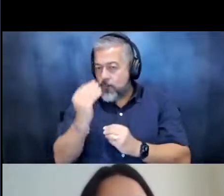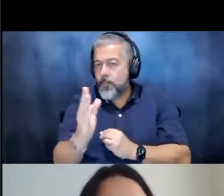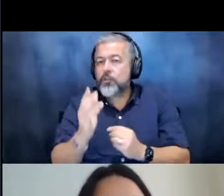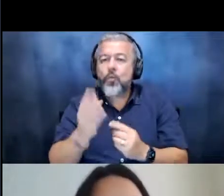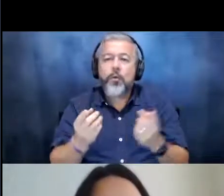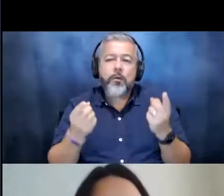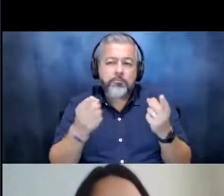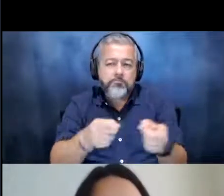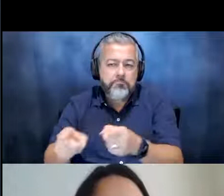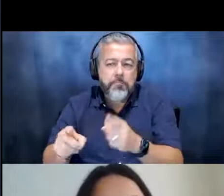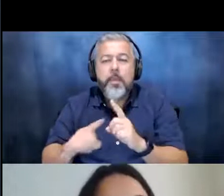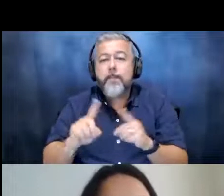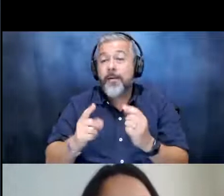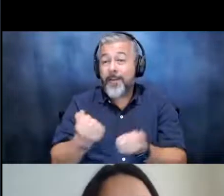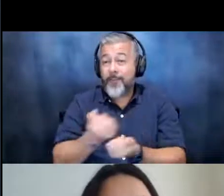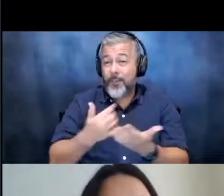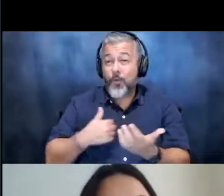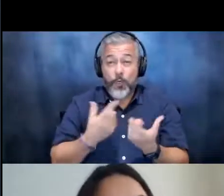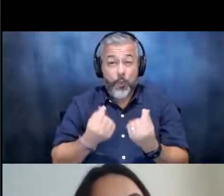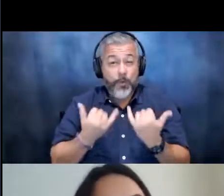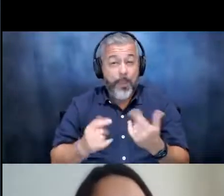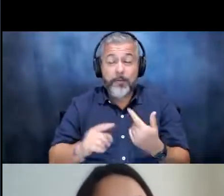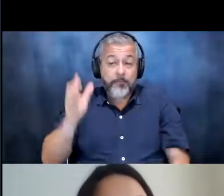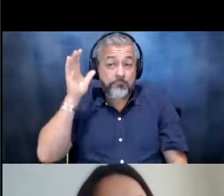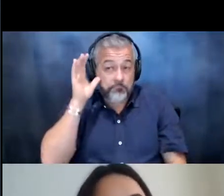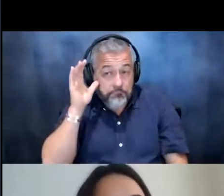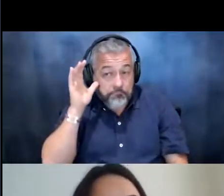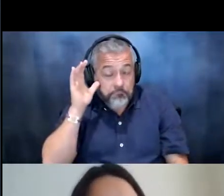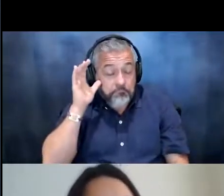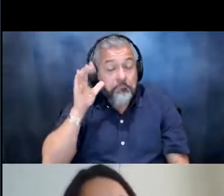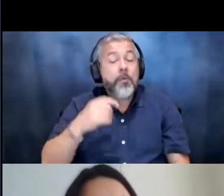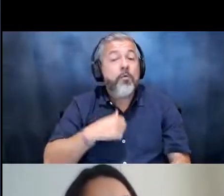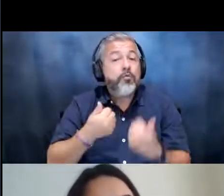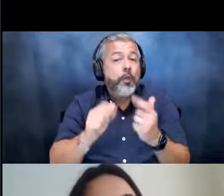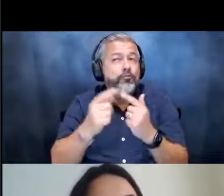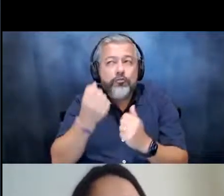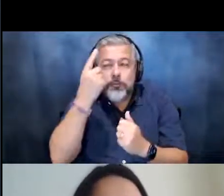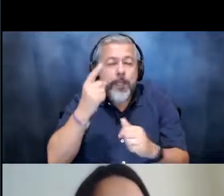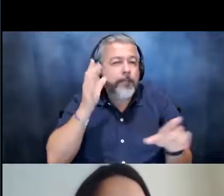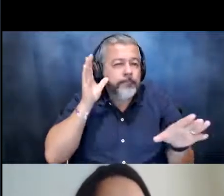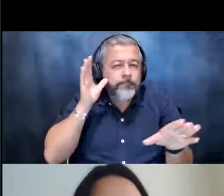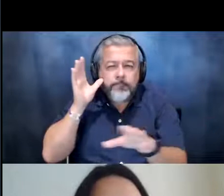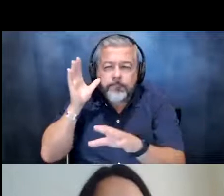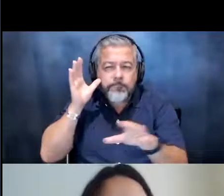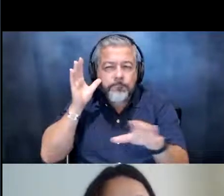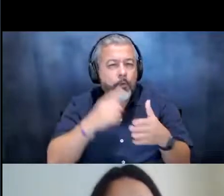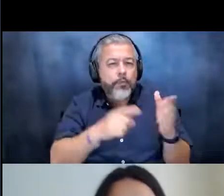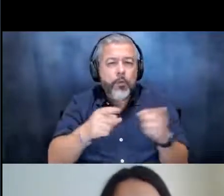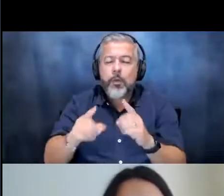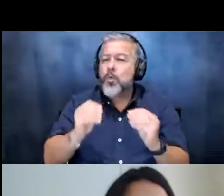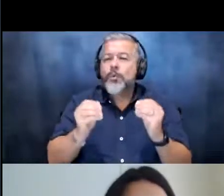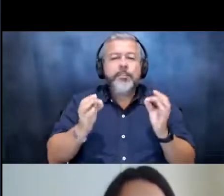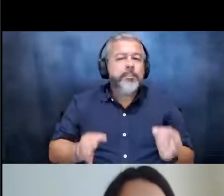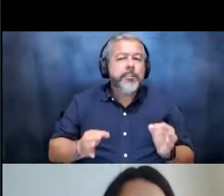of what we're doing right now is just listening. We're just understanding what's happening right now. No decisions or actions or anything is